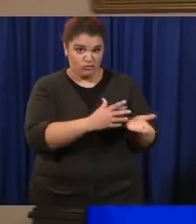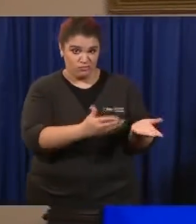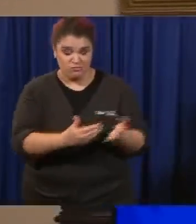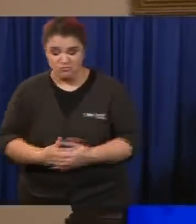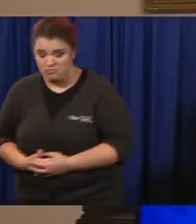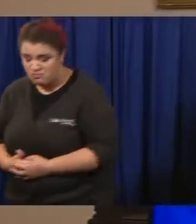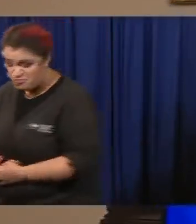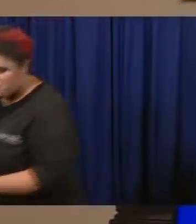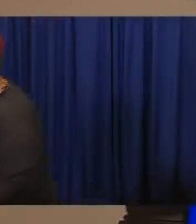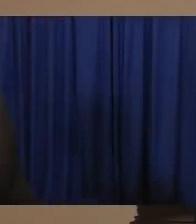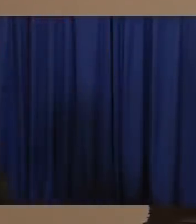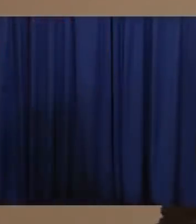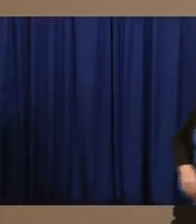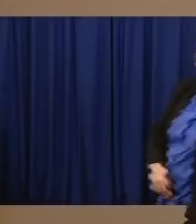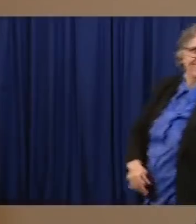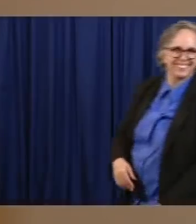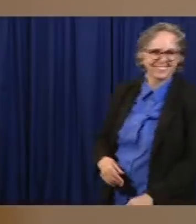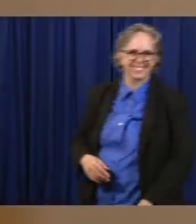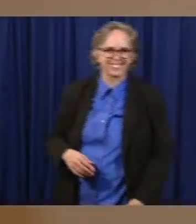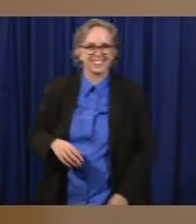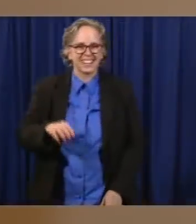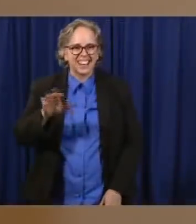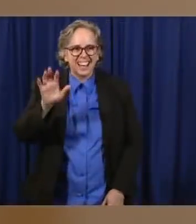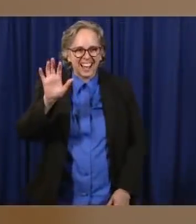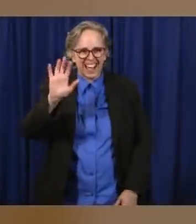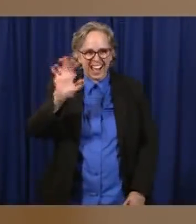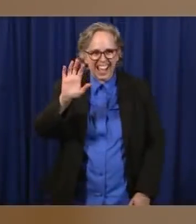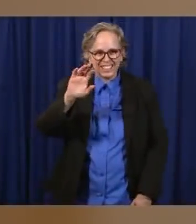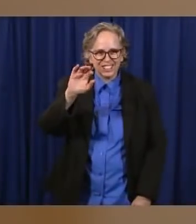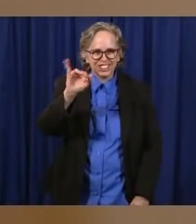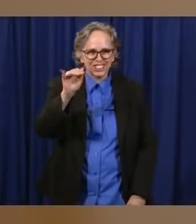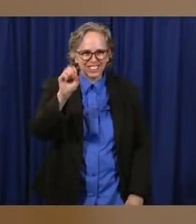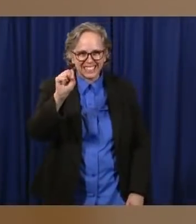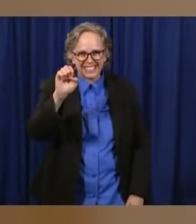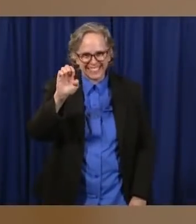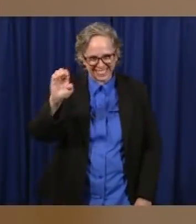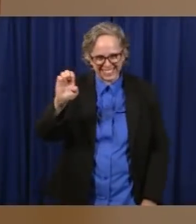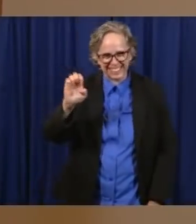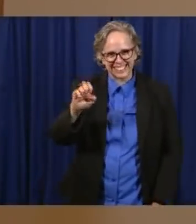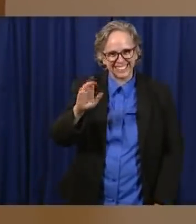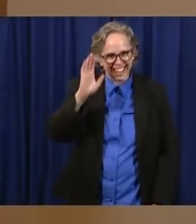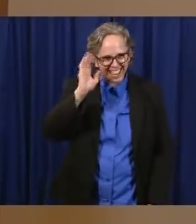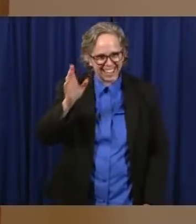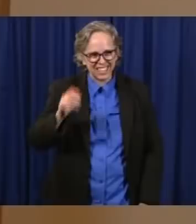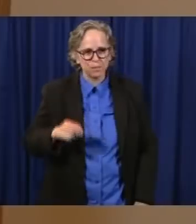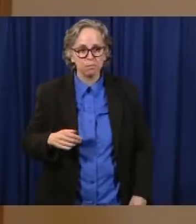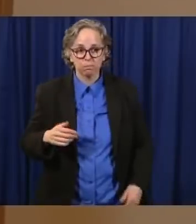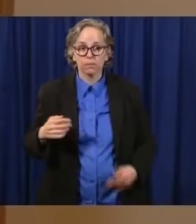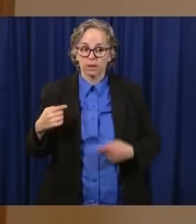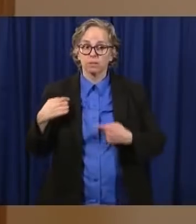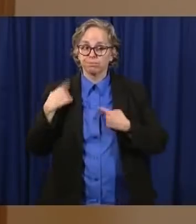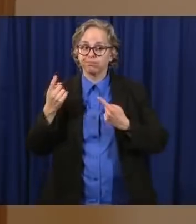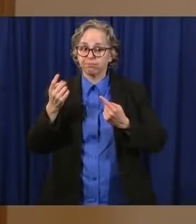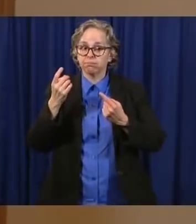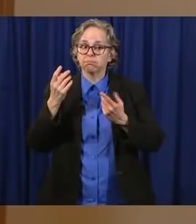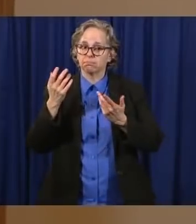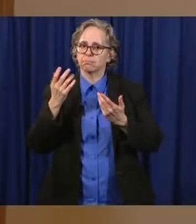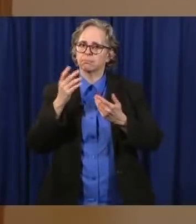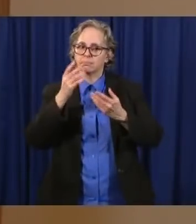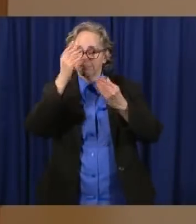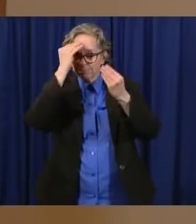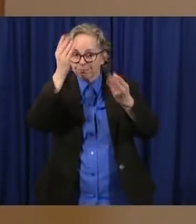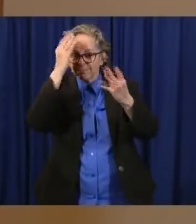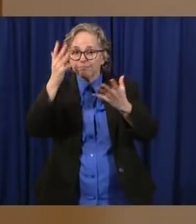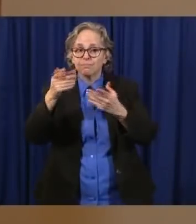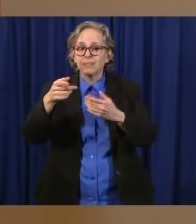Hi, Jesse. We've been reporting, I know, healthcare worker cases, and I'll look into at what level of